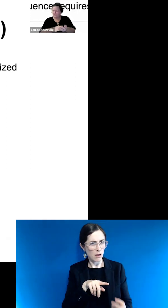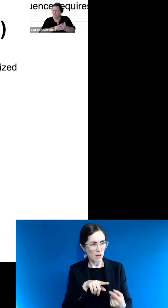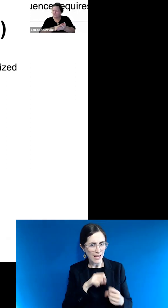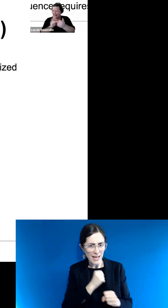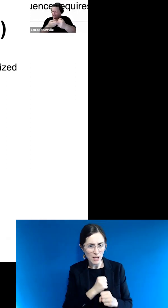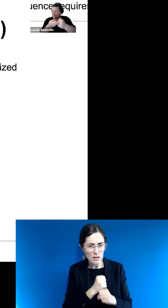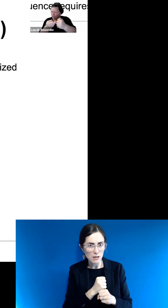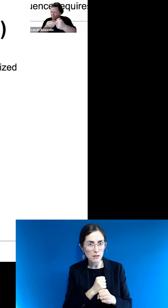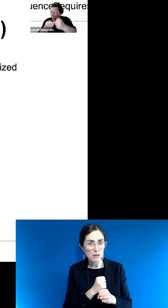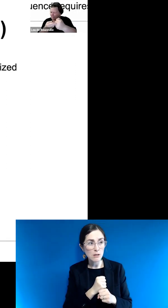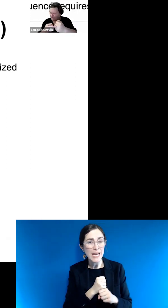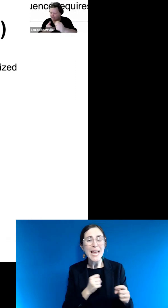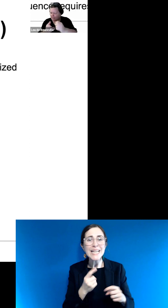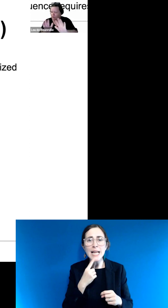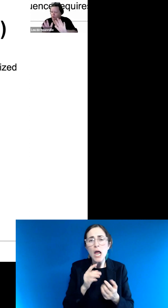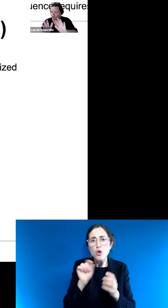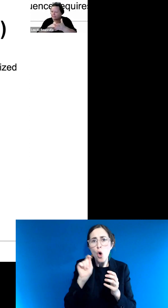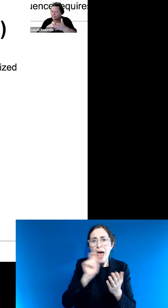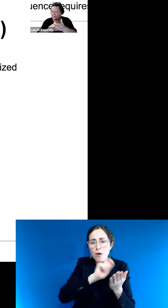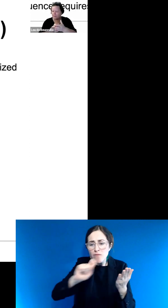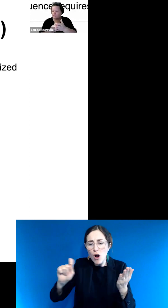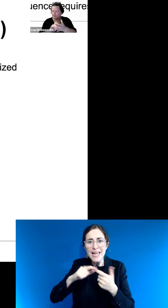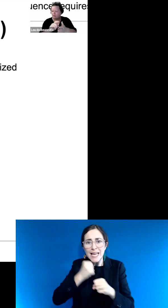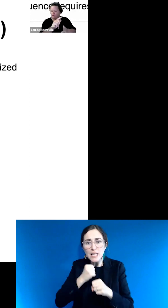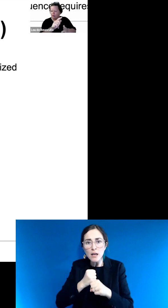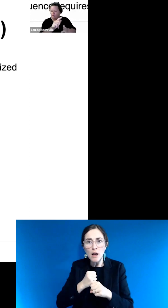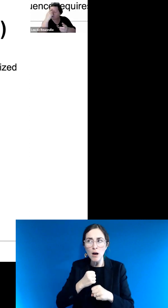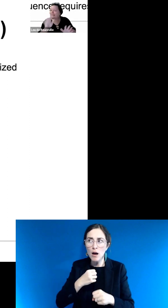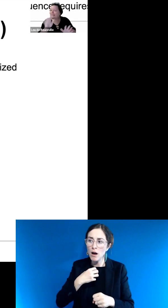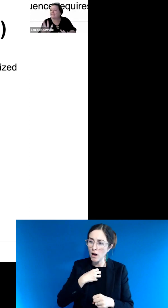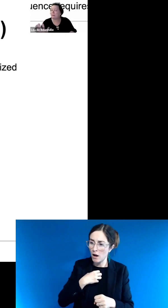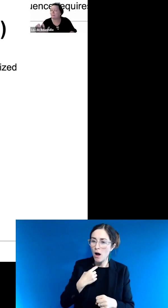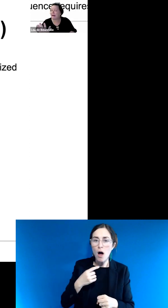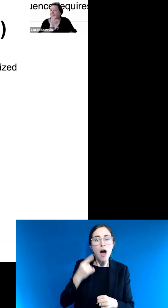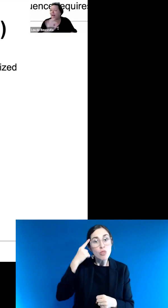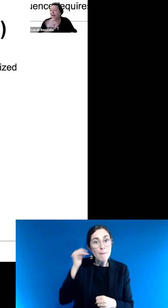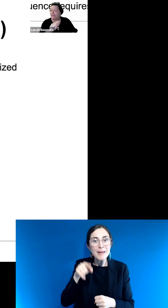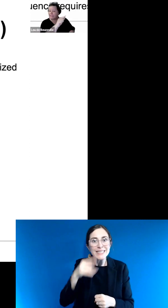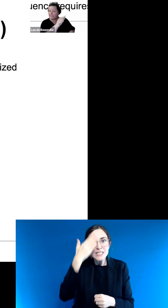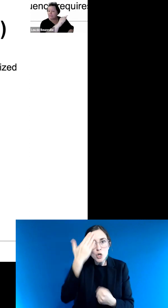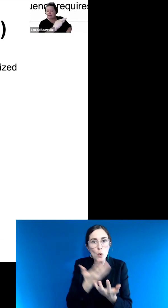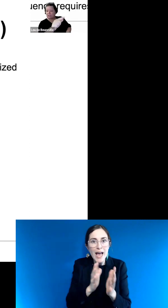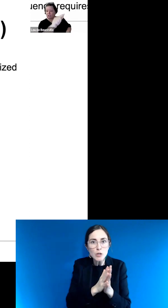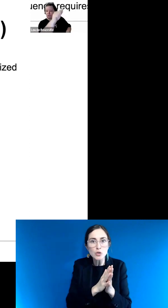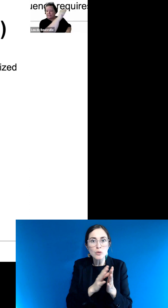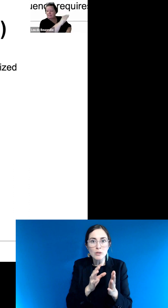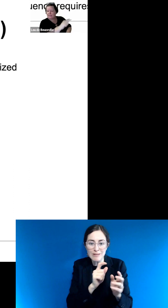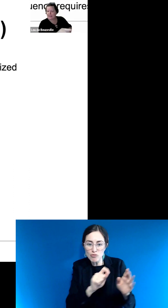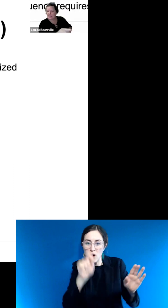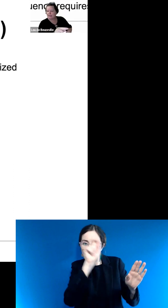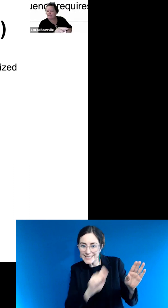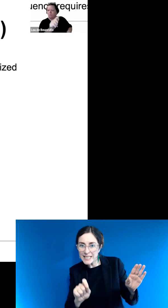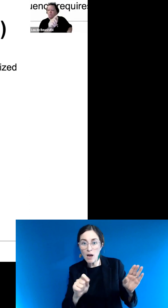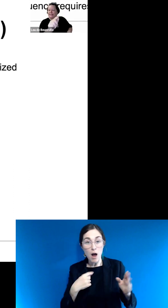I said egg, which can be a sign, and he goes, no, writing. And so I said, I thought, he doesn't remember how to make the letters. So I started tracing in